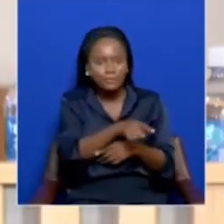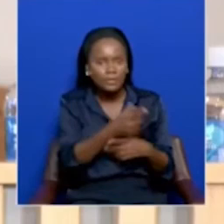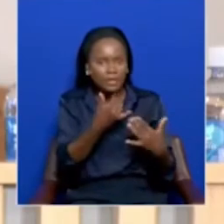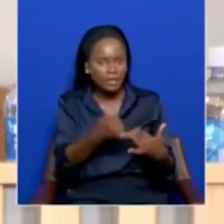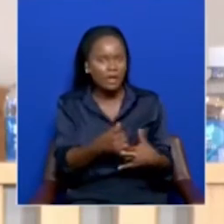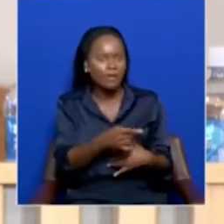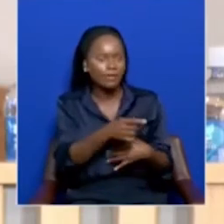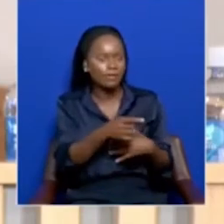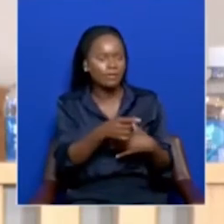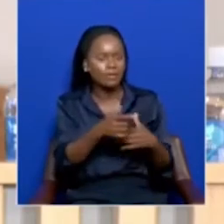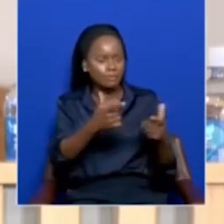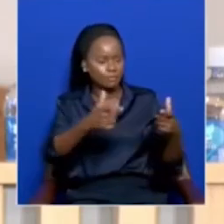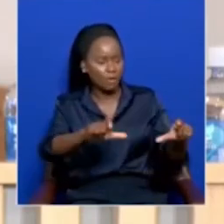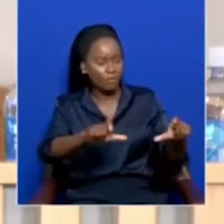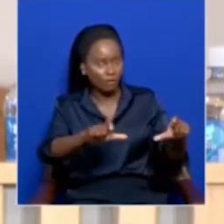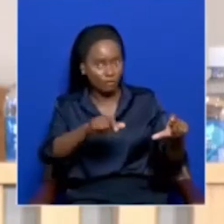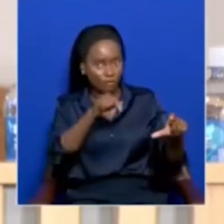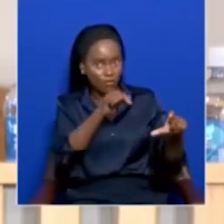of people.